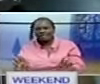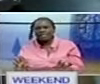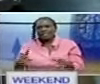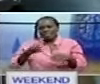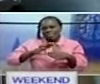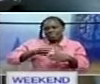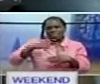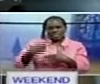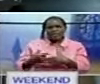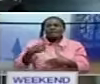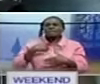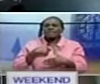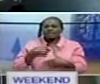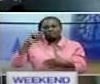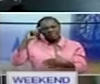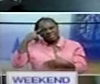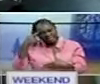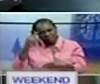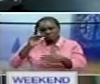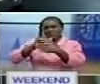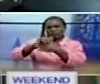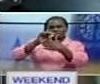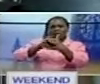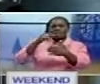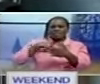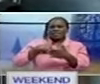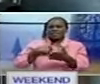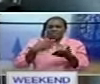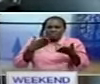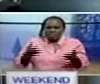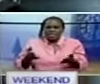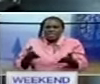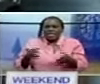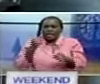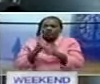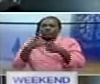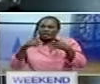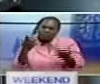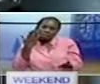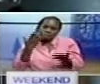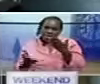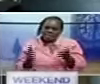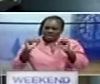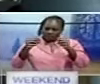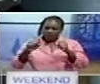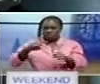Then when I did my internship, I thought now that I could not do a language, maybe I